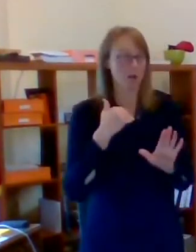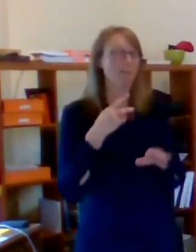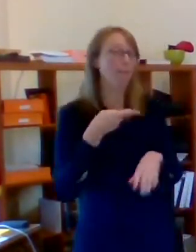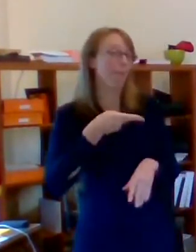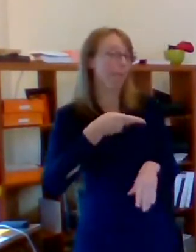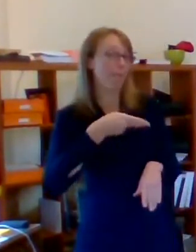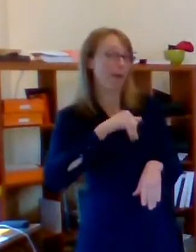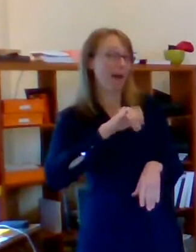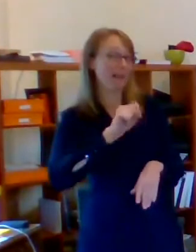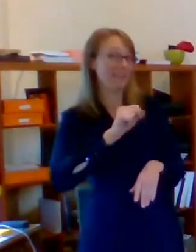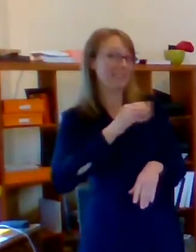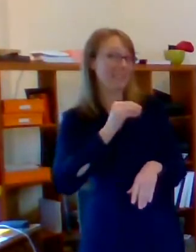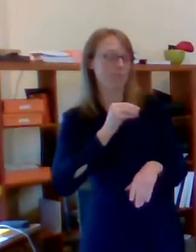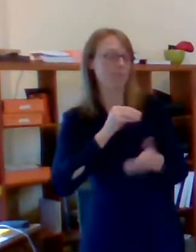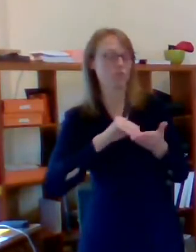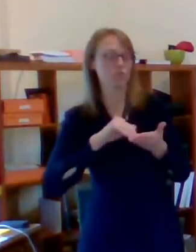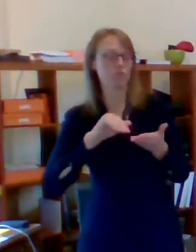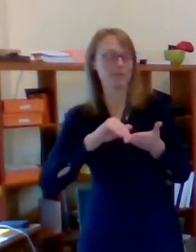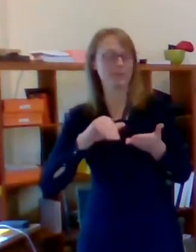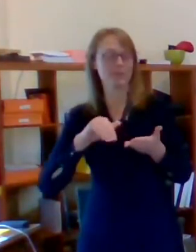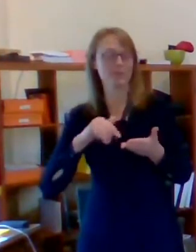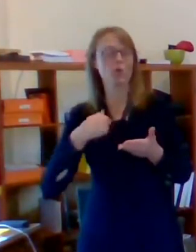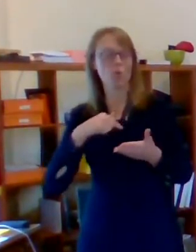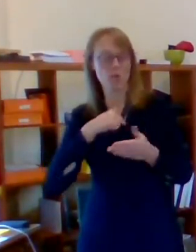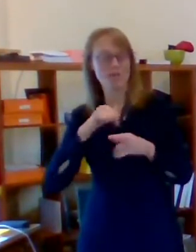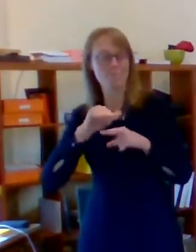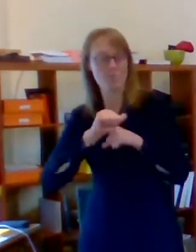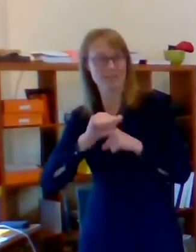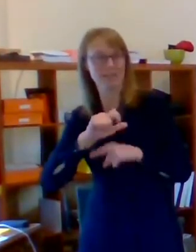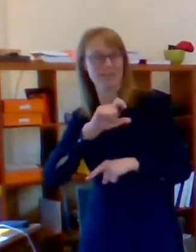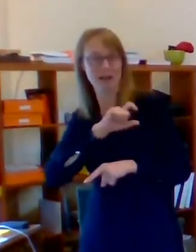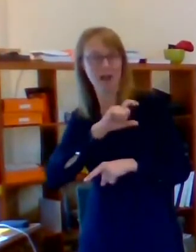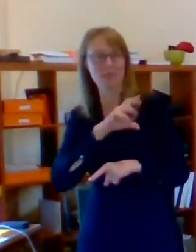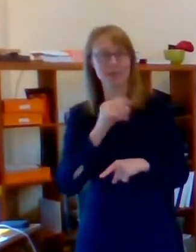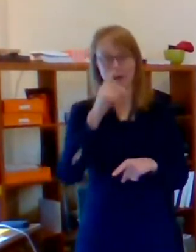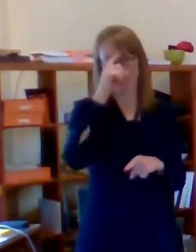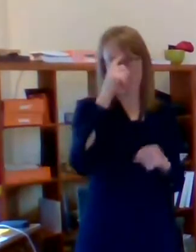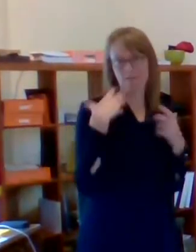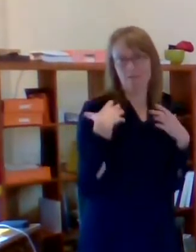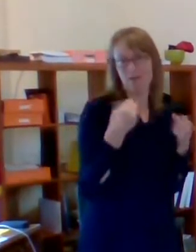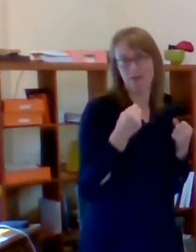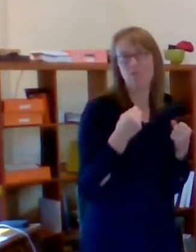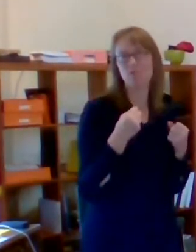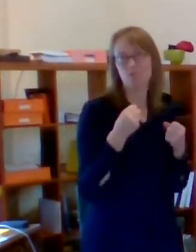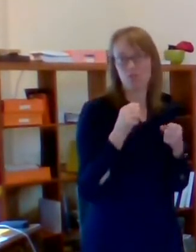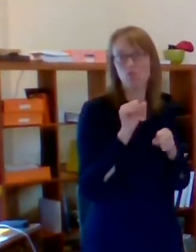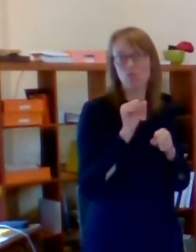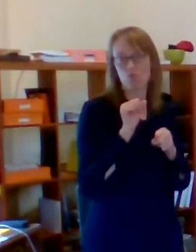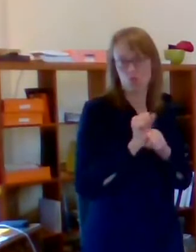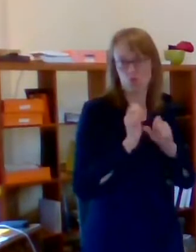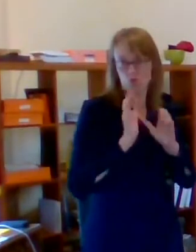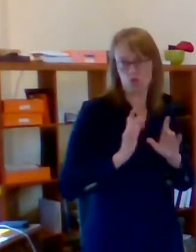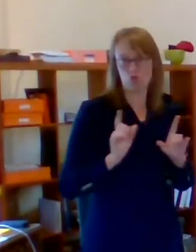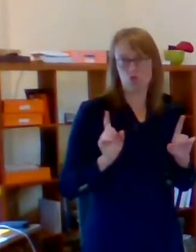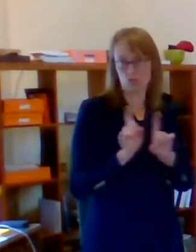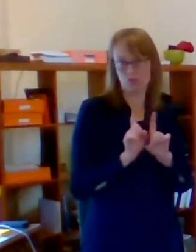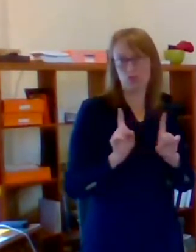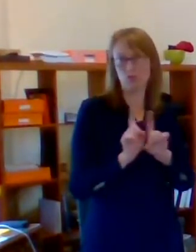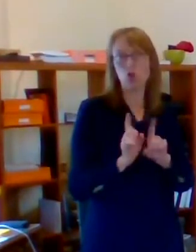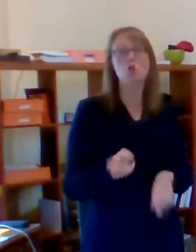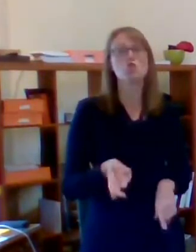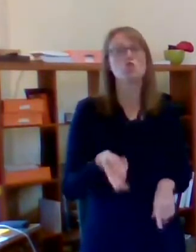911 diversion. That's new. Cops and clinicians, we've done 2 pilots, but they were limited.